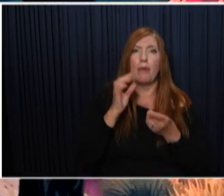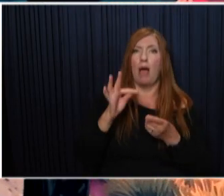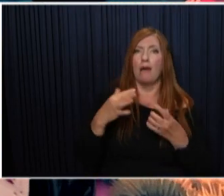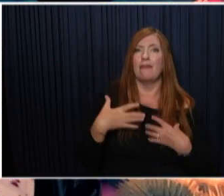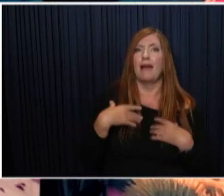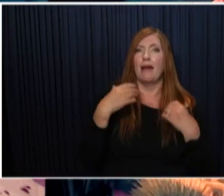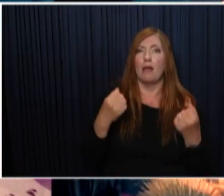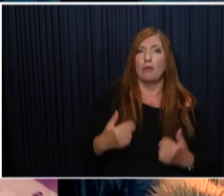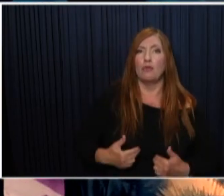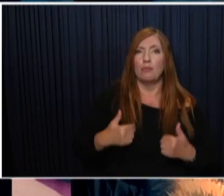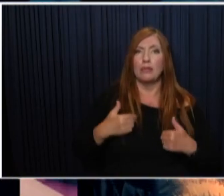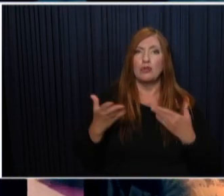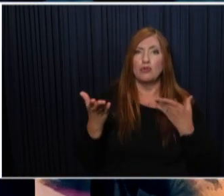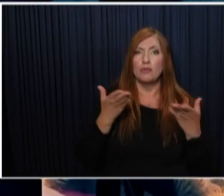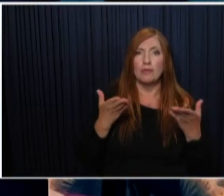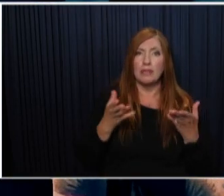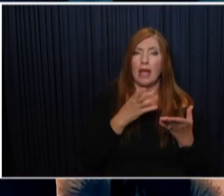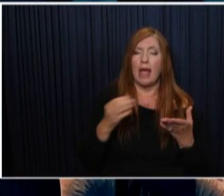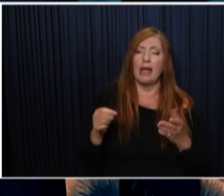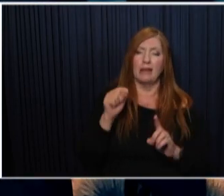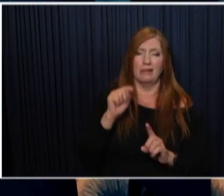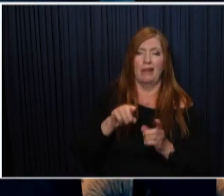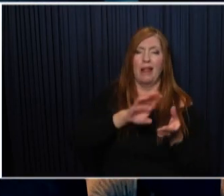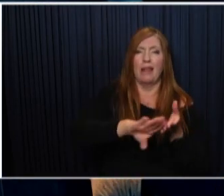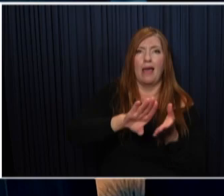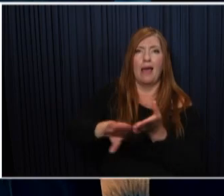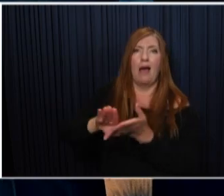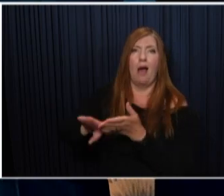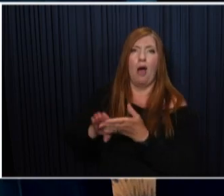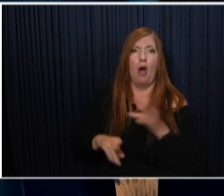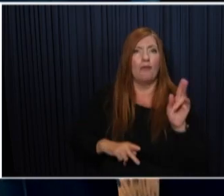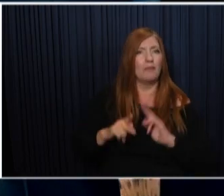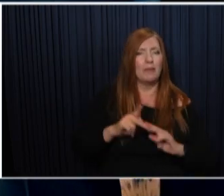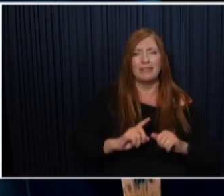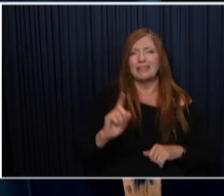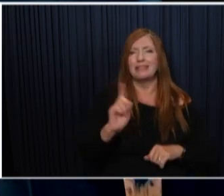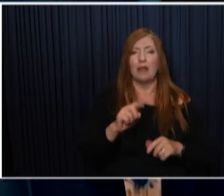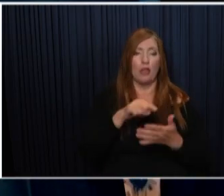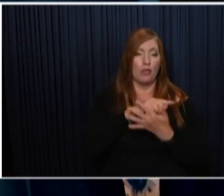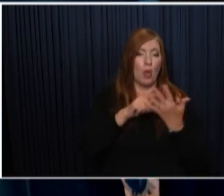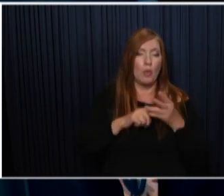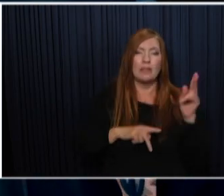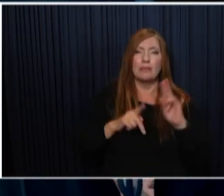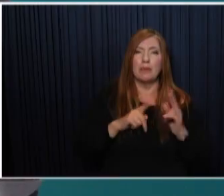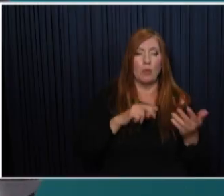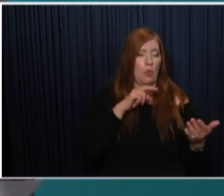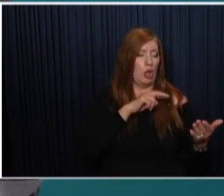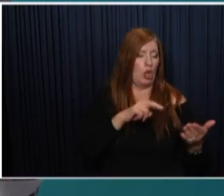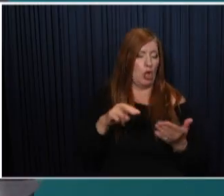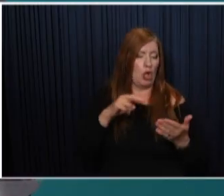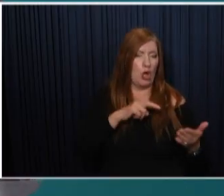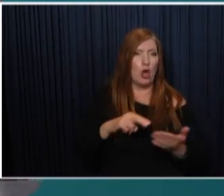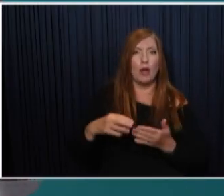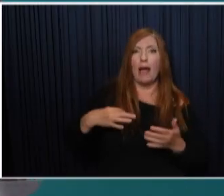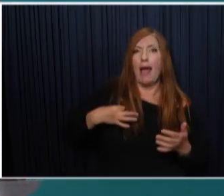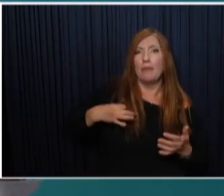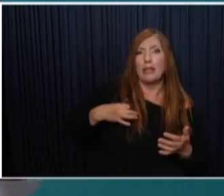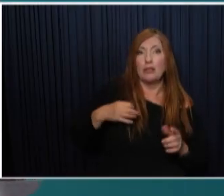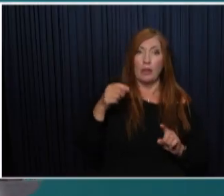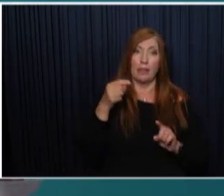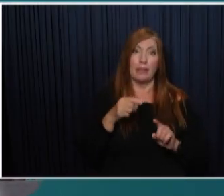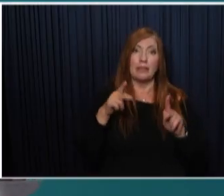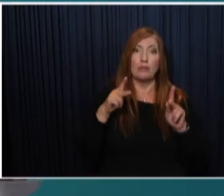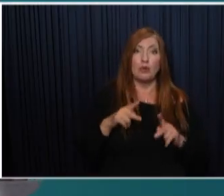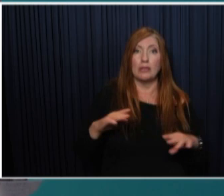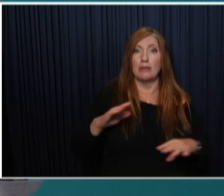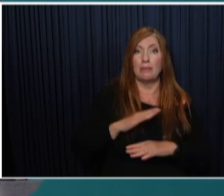and Human Services and laying folks off, because these are the people that will look through those applications to see, does this person